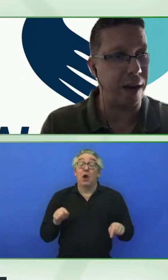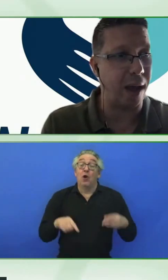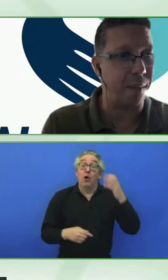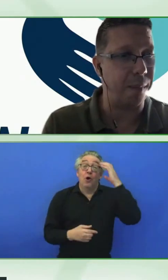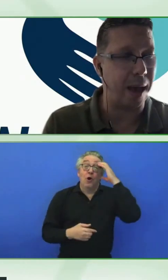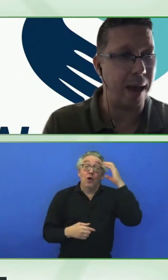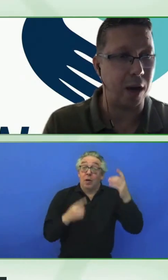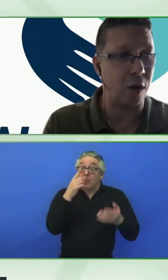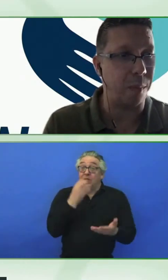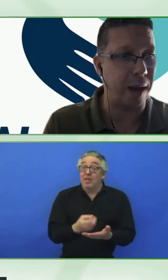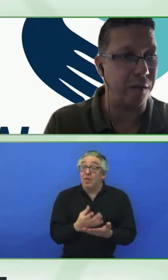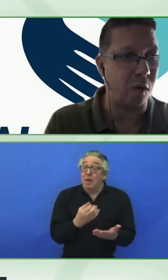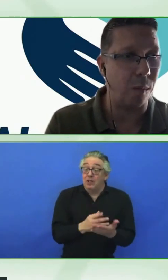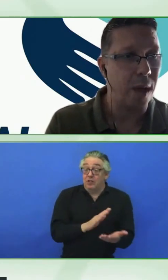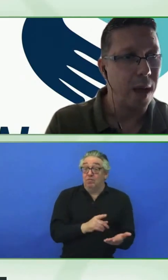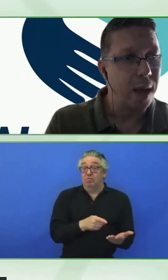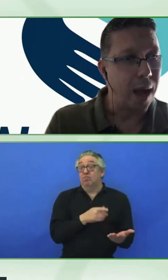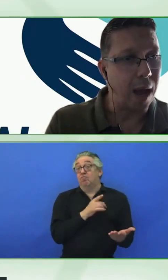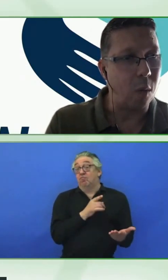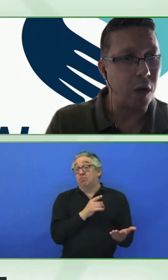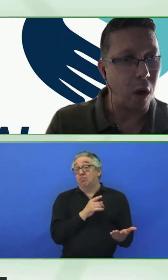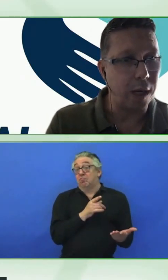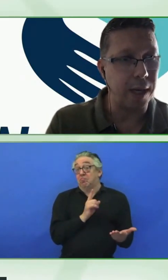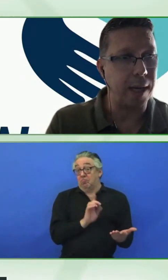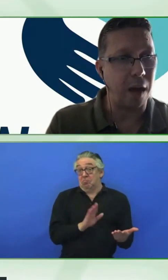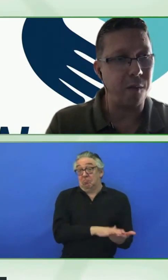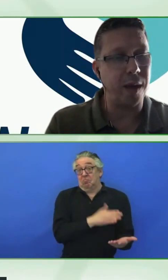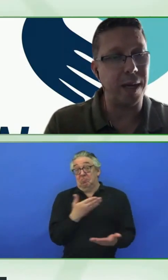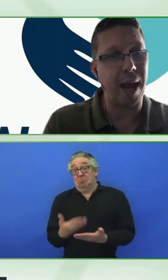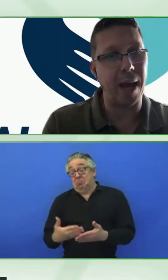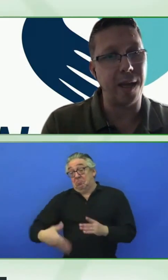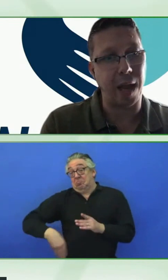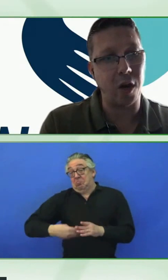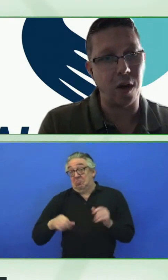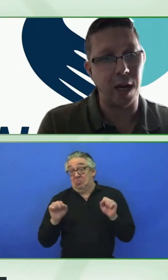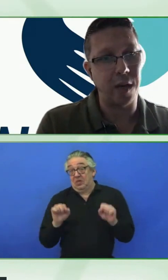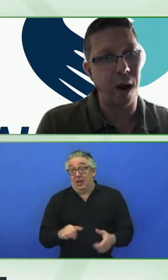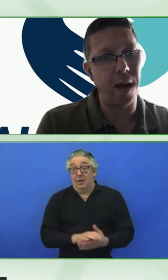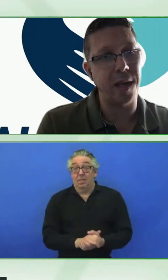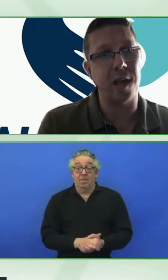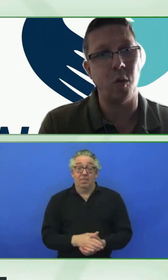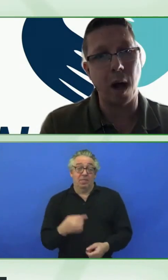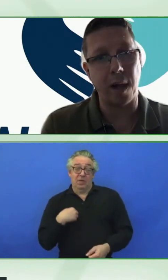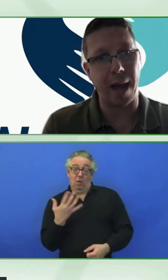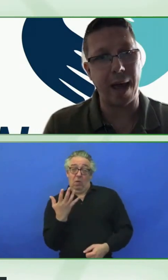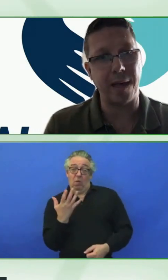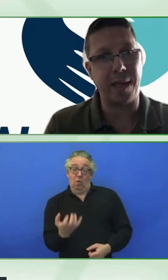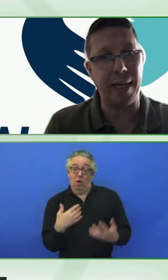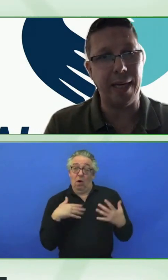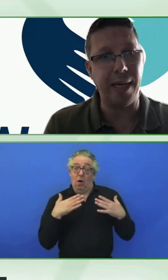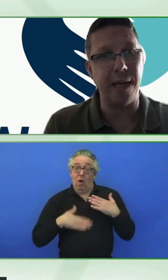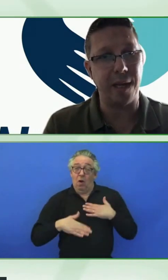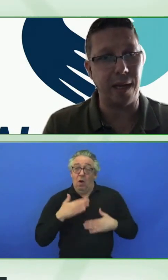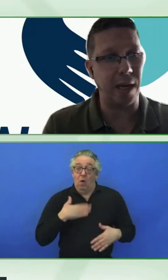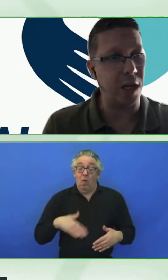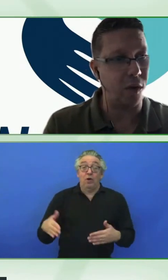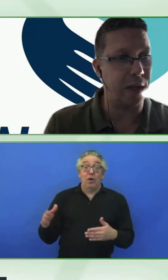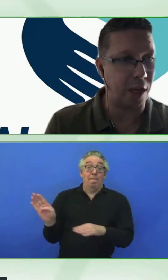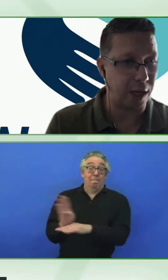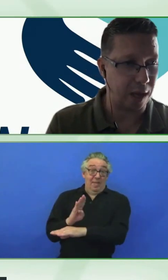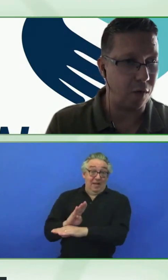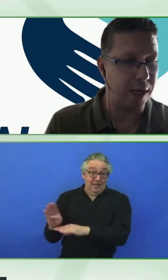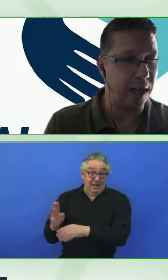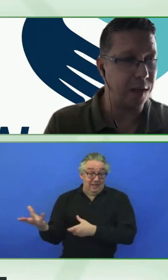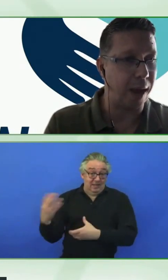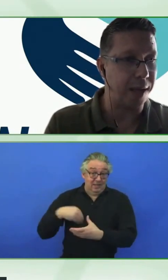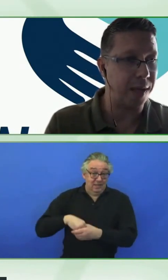language and have it added to our platform. We're targeting government and state-owned enterprises, as well as key leaders in industries